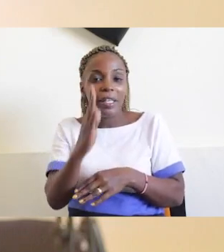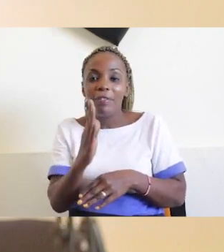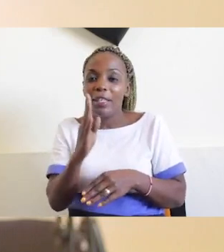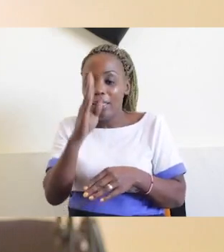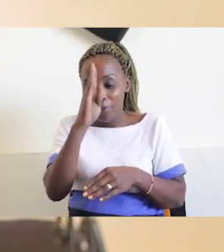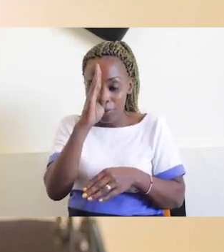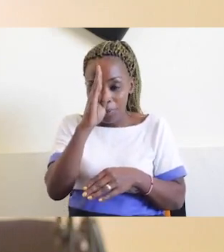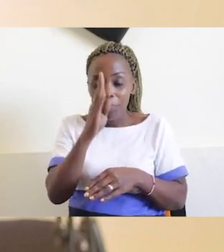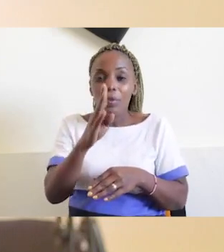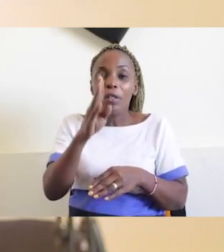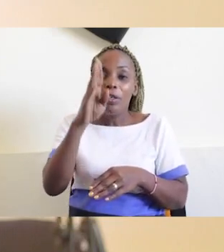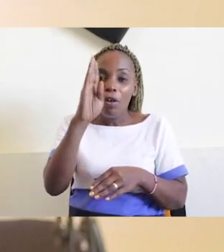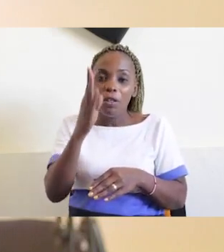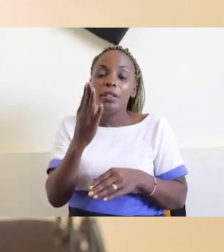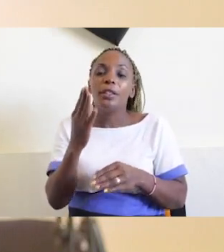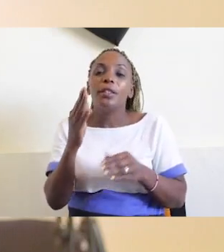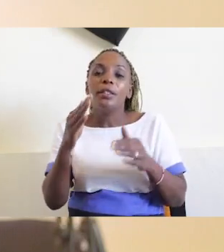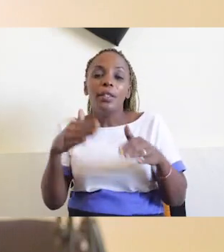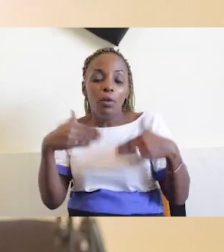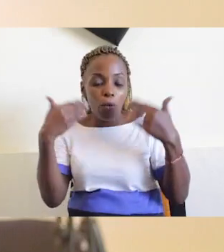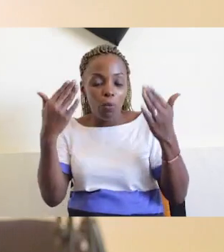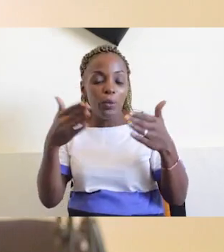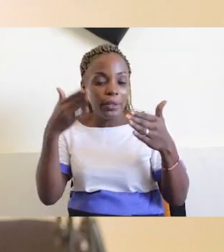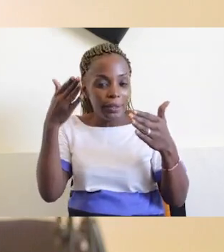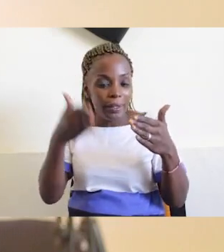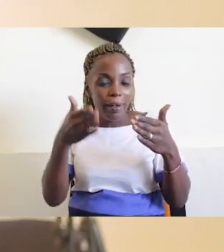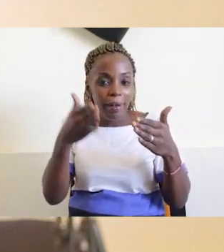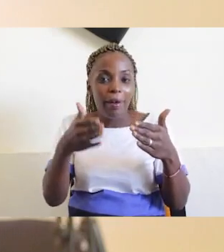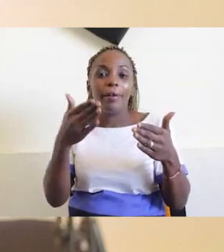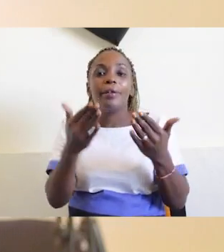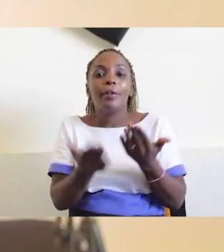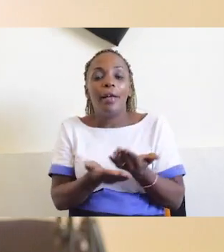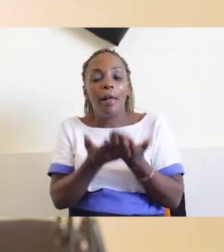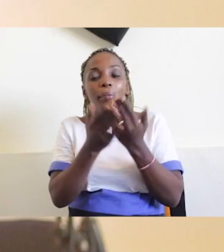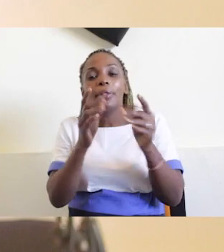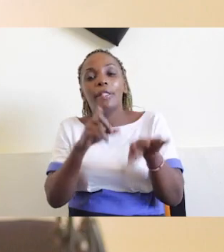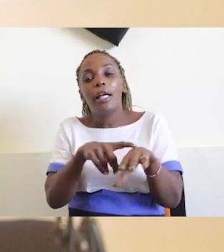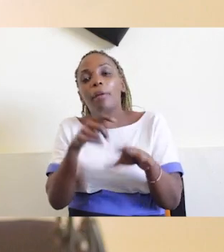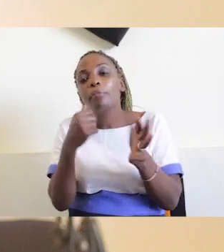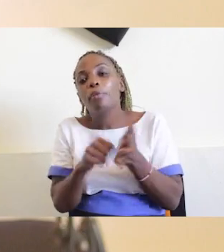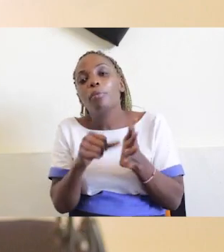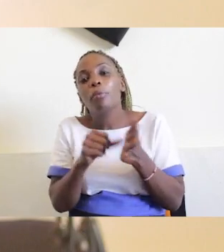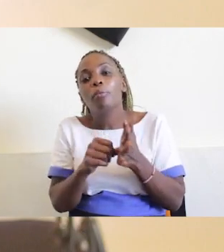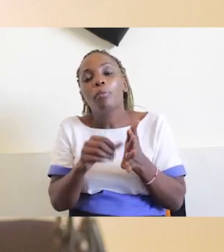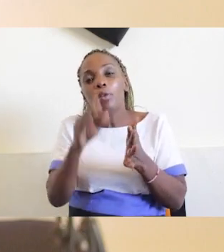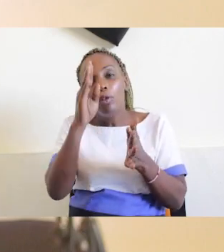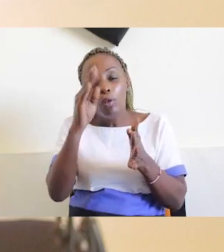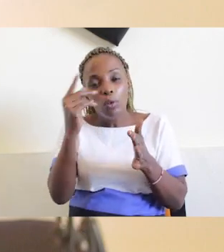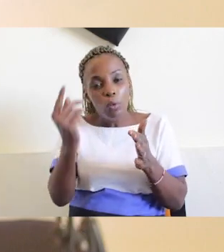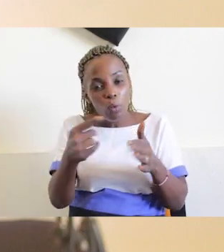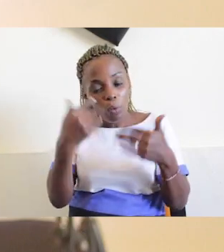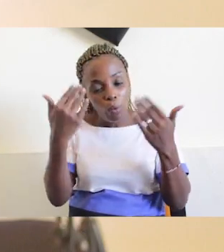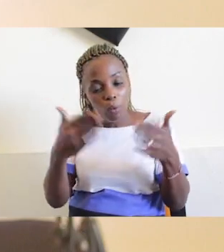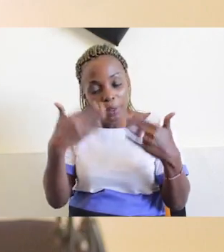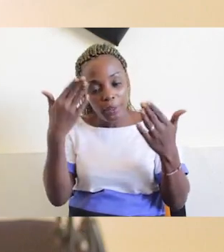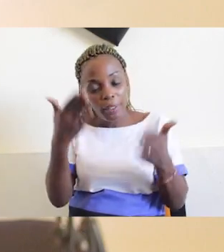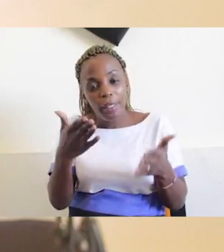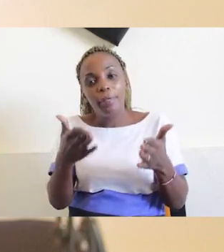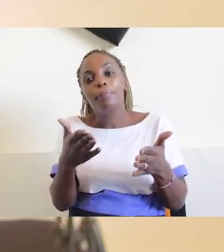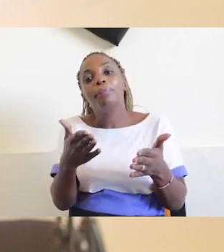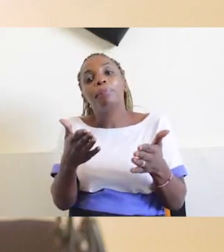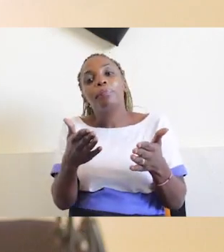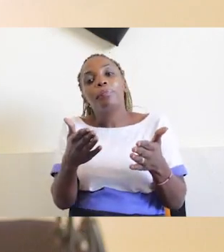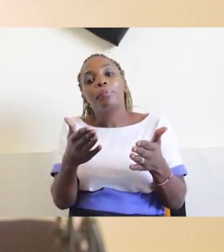God. God is an ever-present help in time of trouble. He's an omnipresent God. He's always